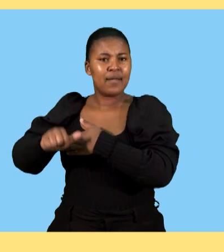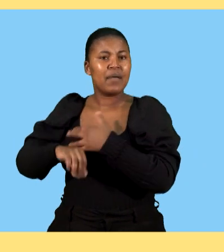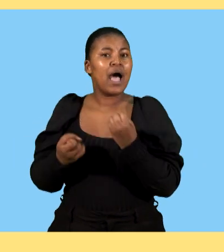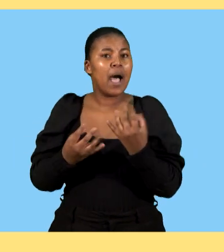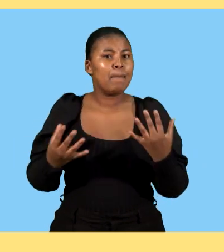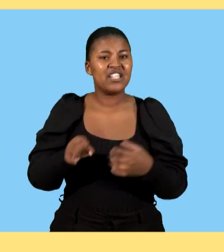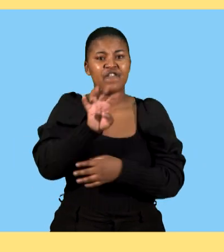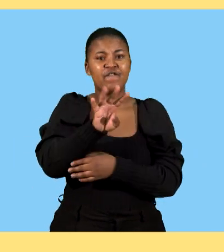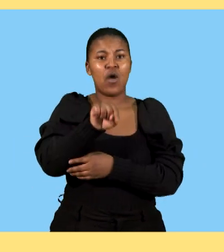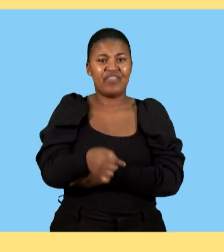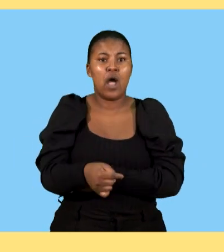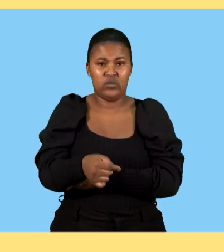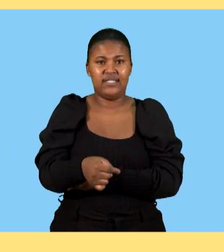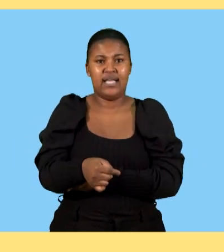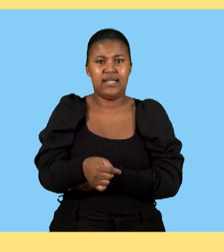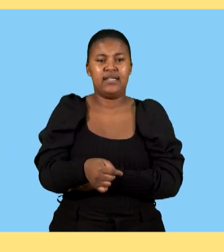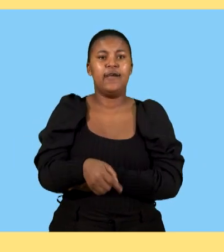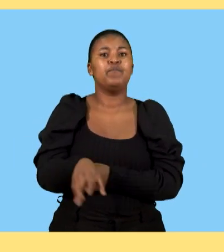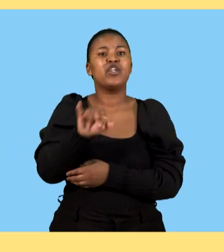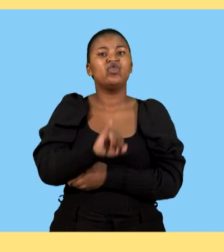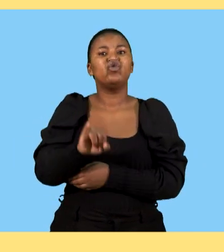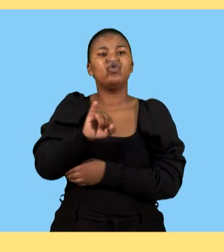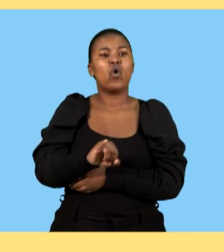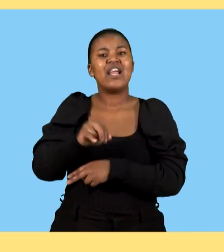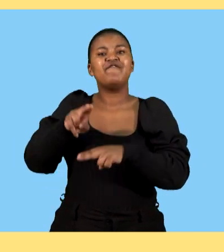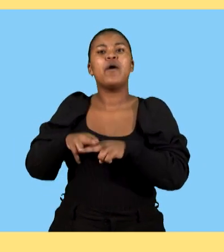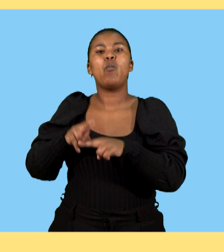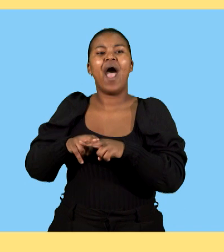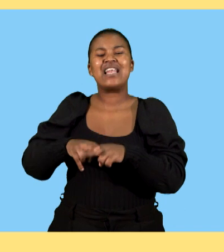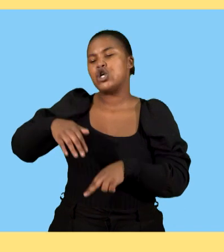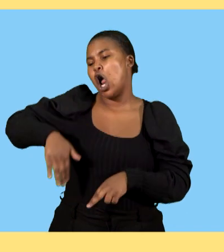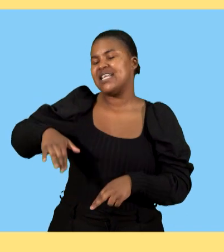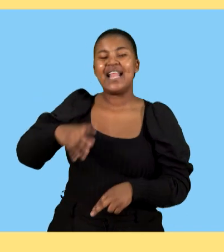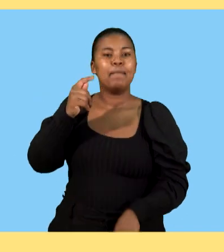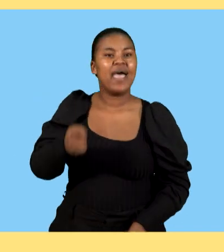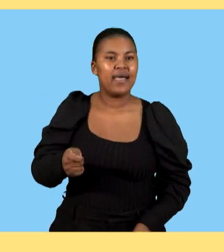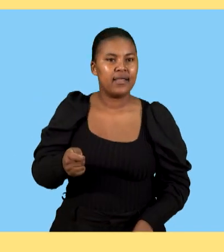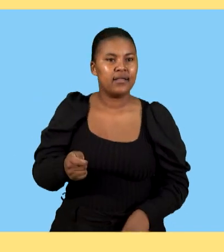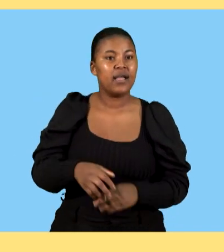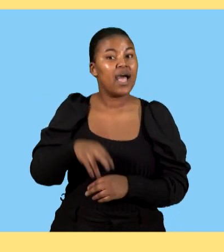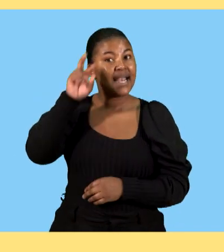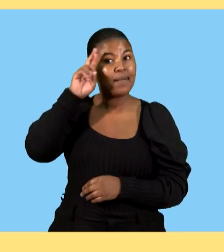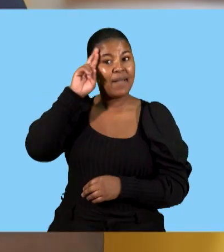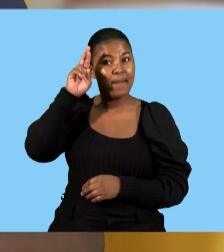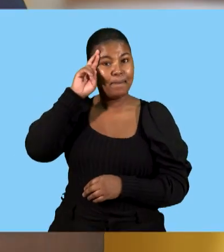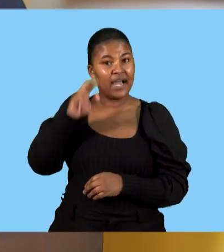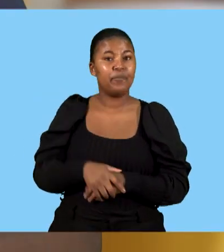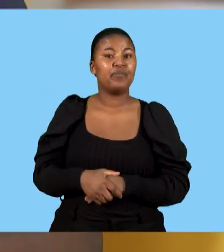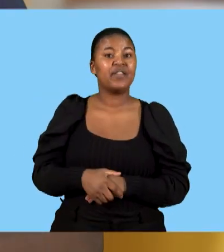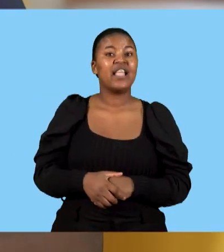is 4,000. Insurance premium for February is still to be paid. Remember,